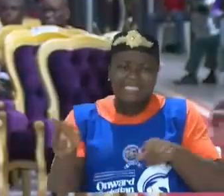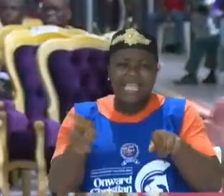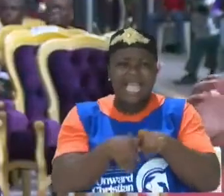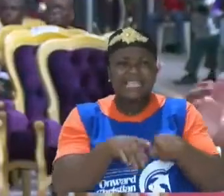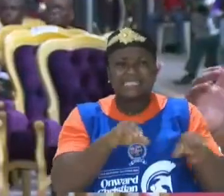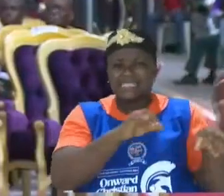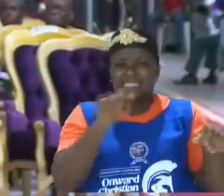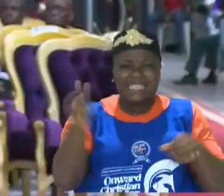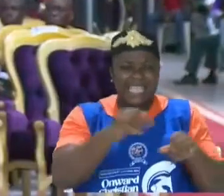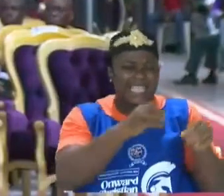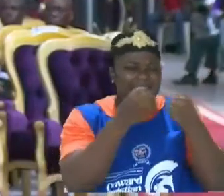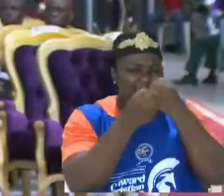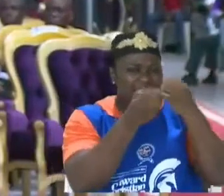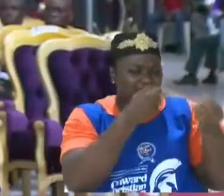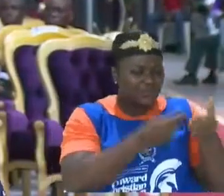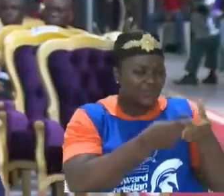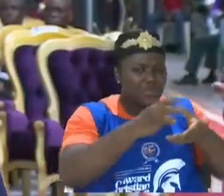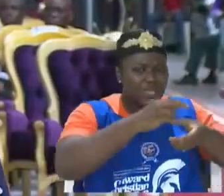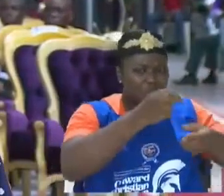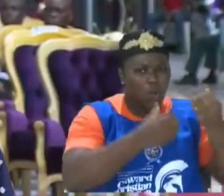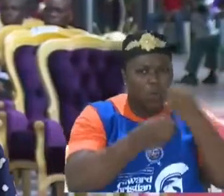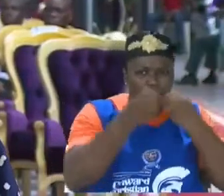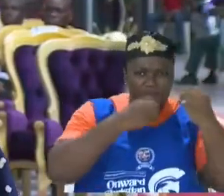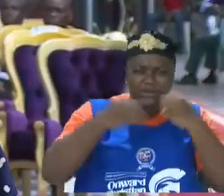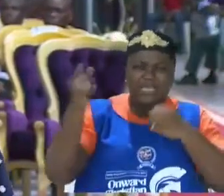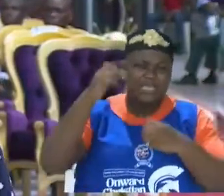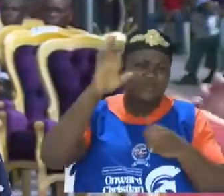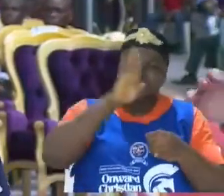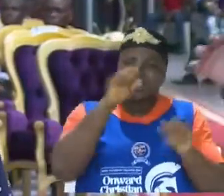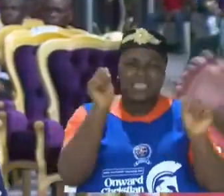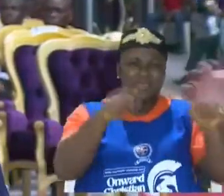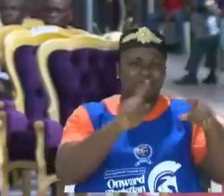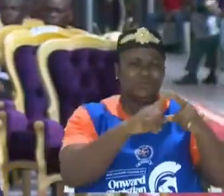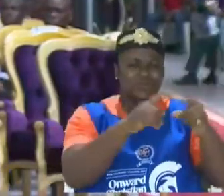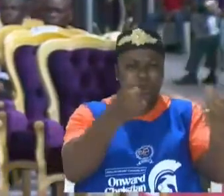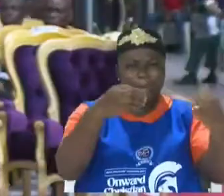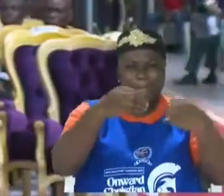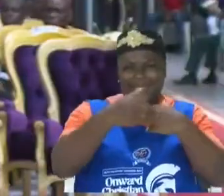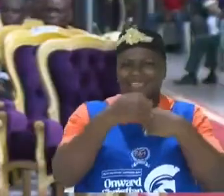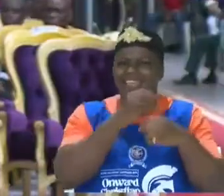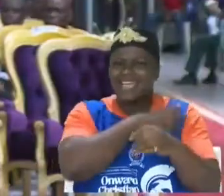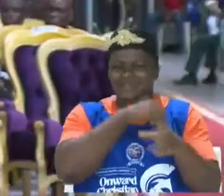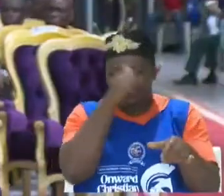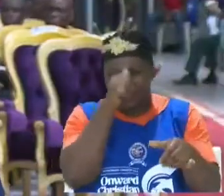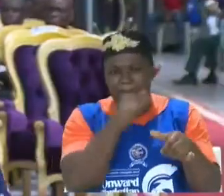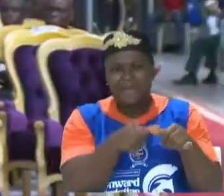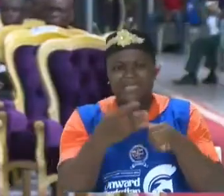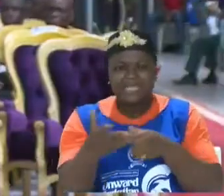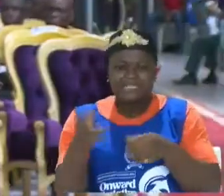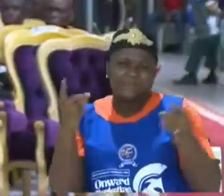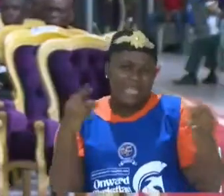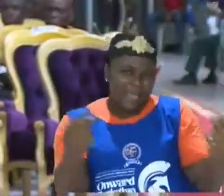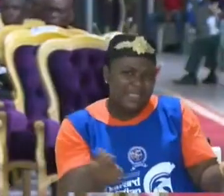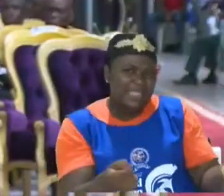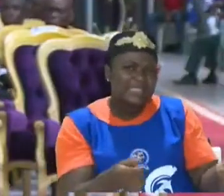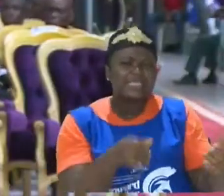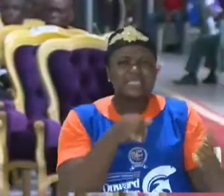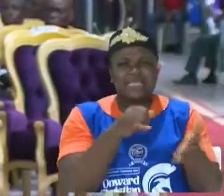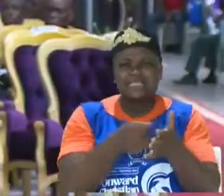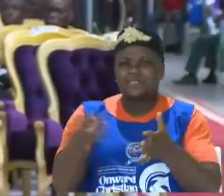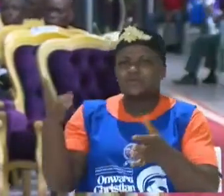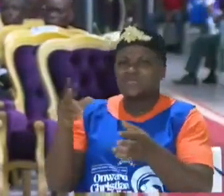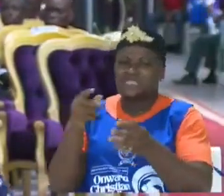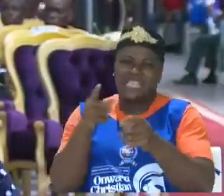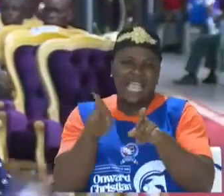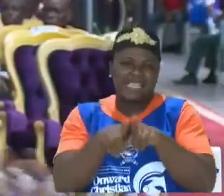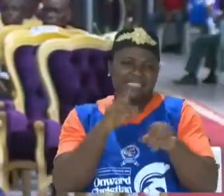this communion, they will be able to come back and remember things. Immediately, it was as if Daddy Gio was waiting